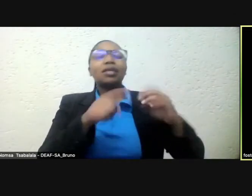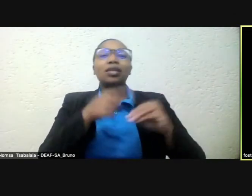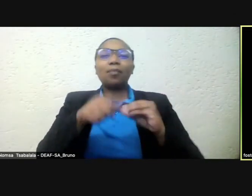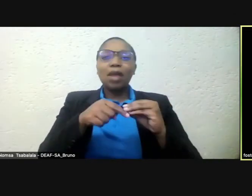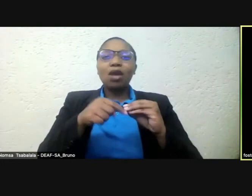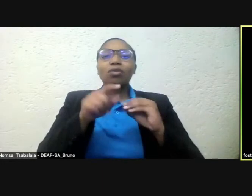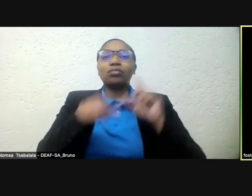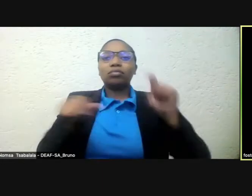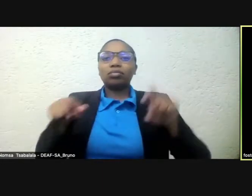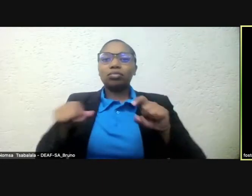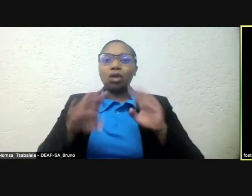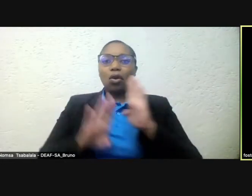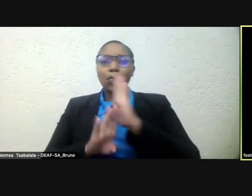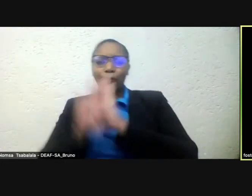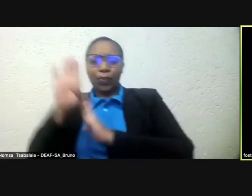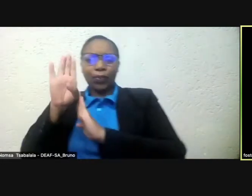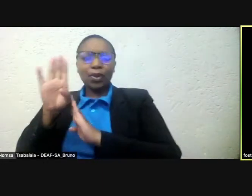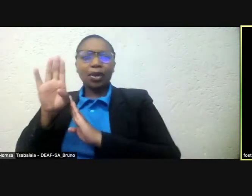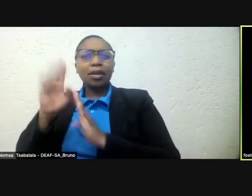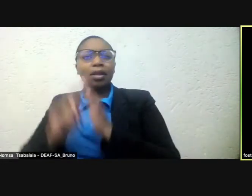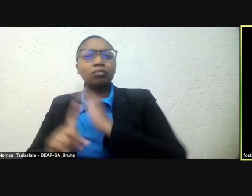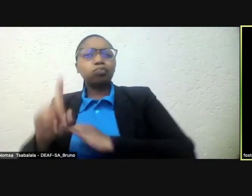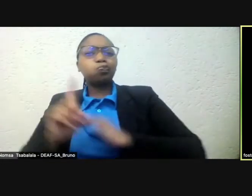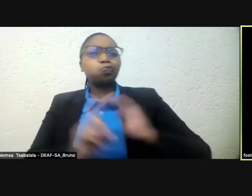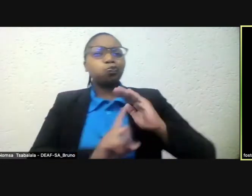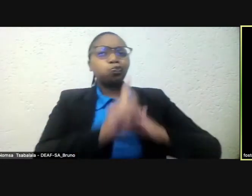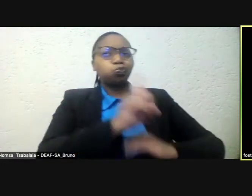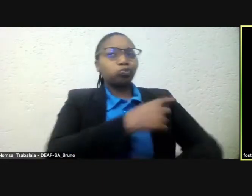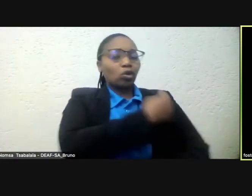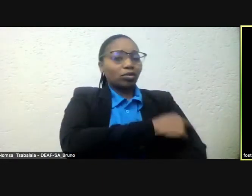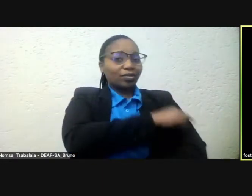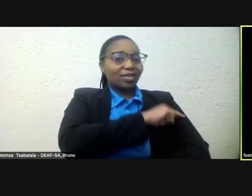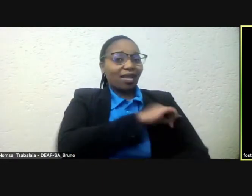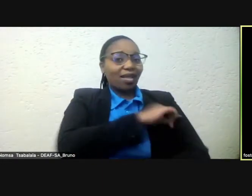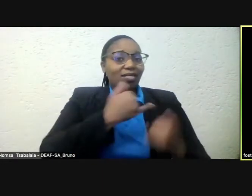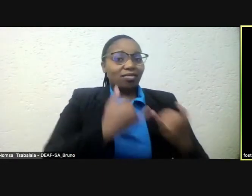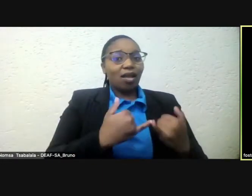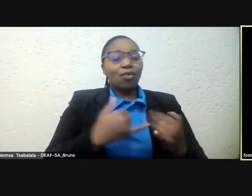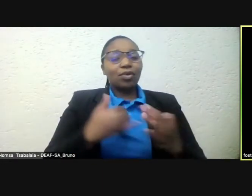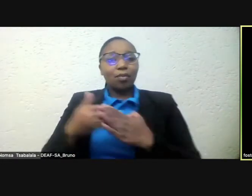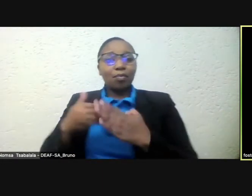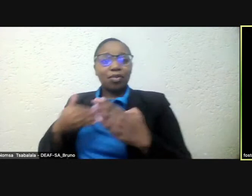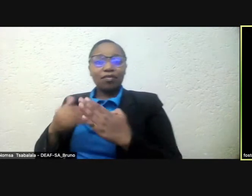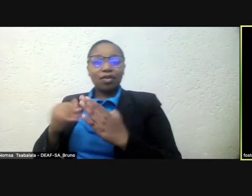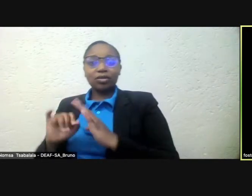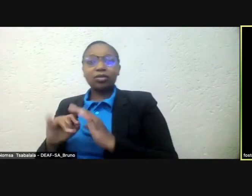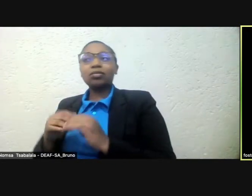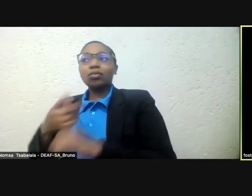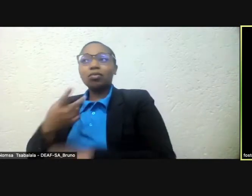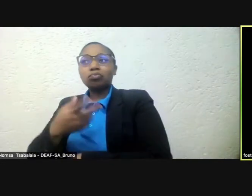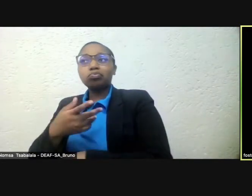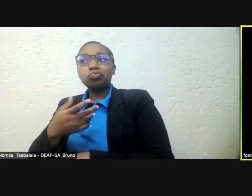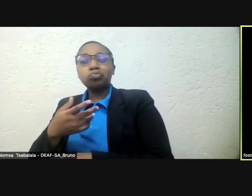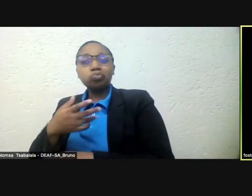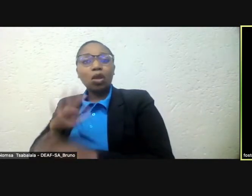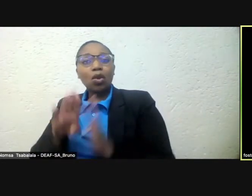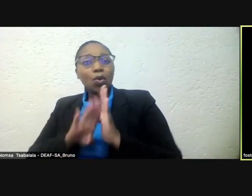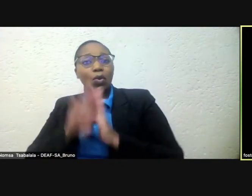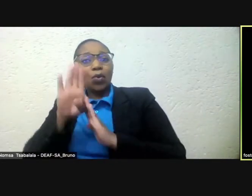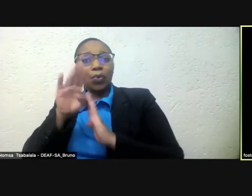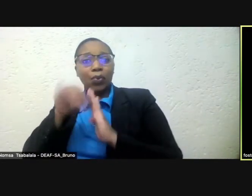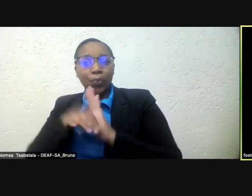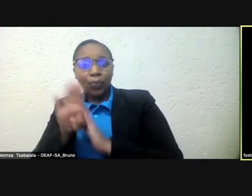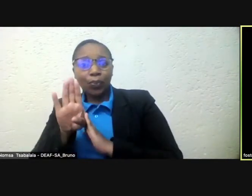rising faster now than in the previous wave. Are they also up as percentages